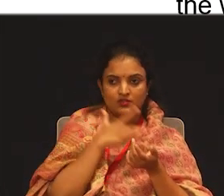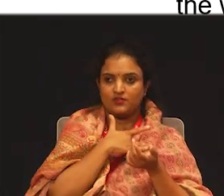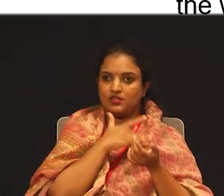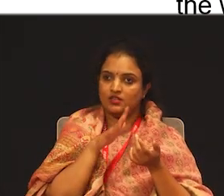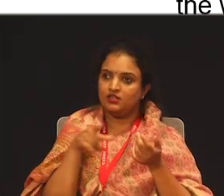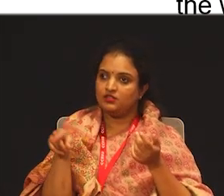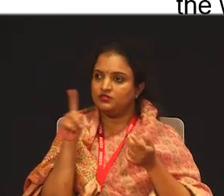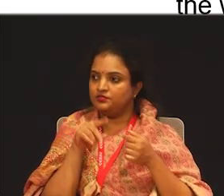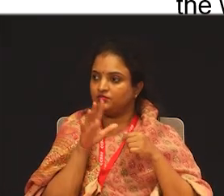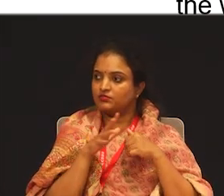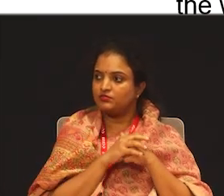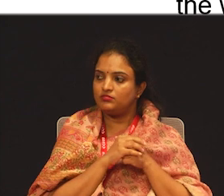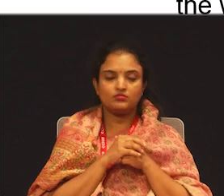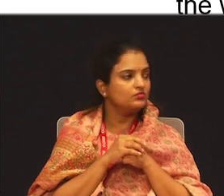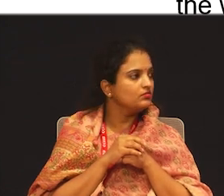No one?